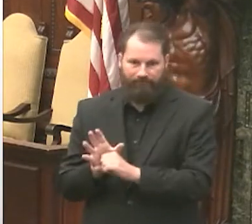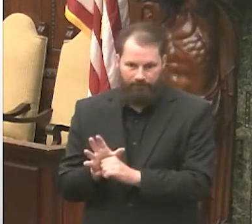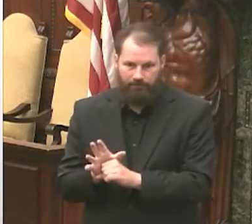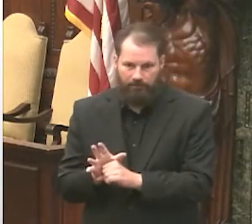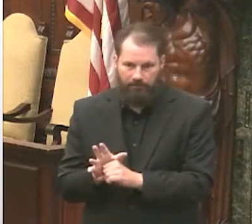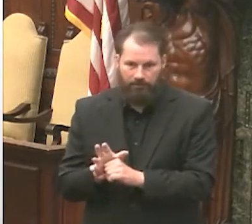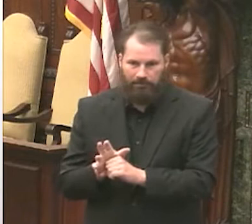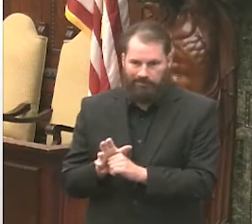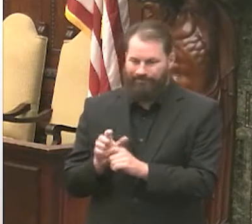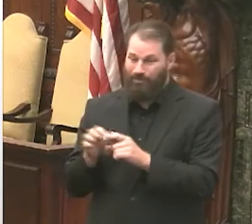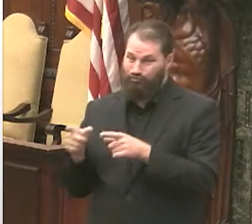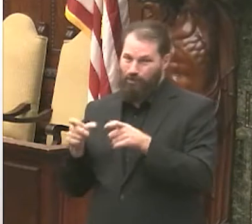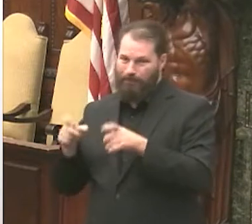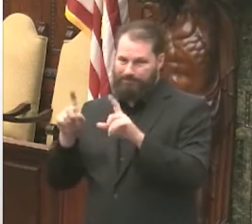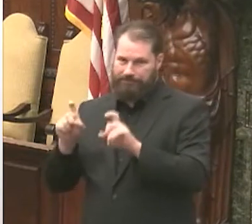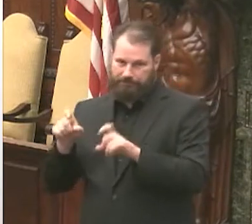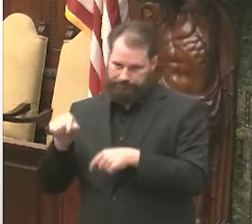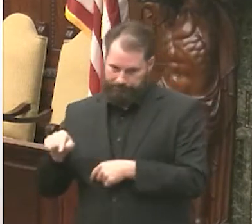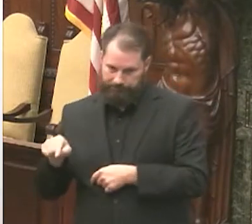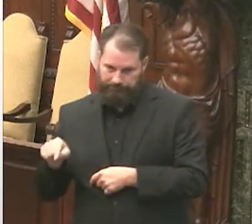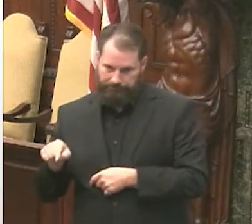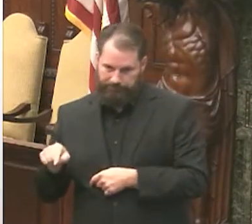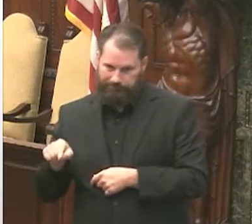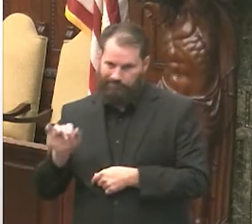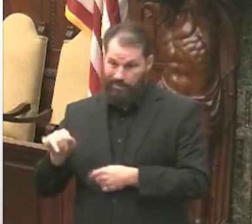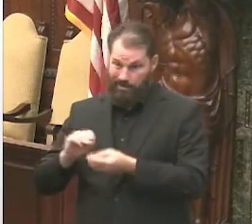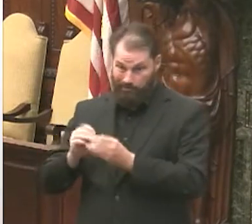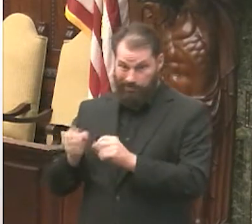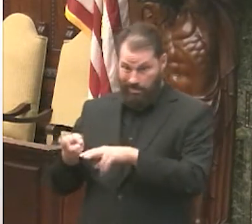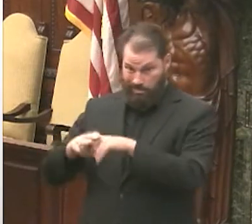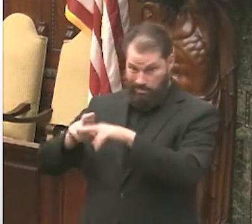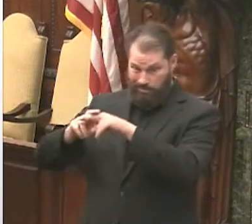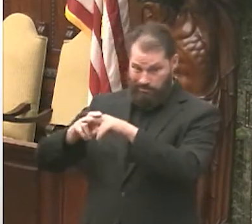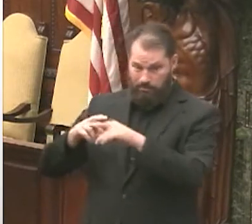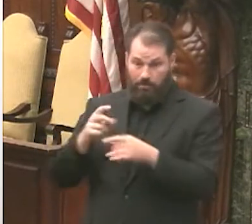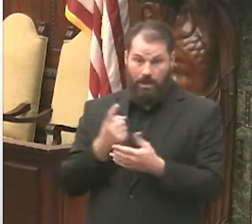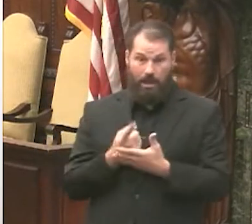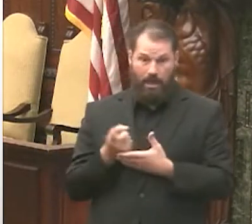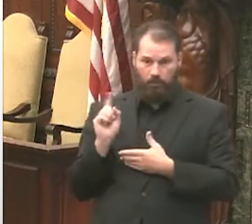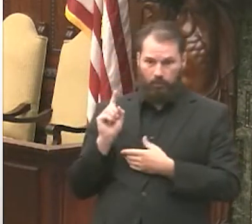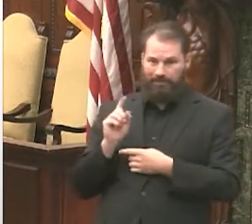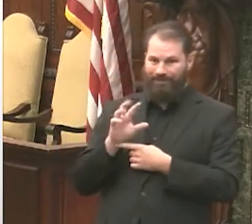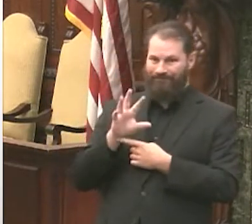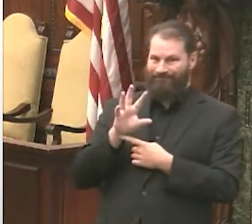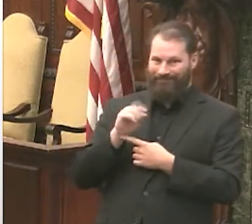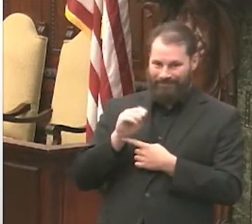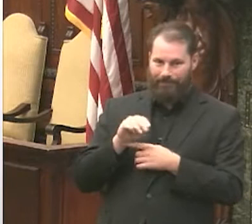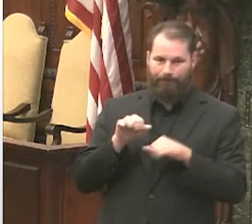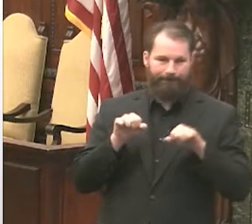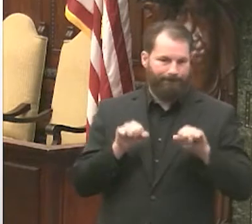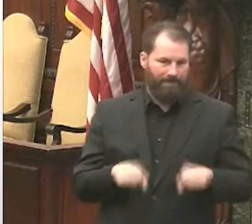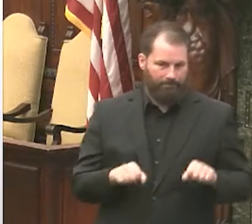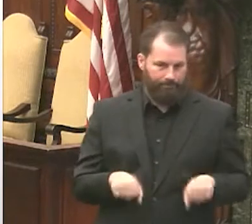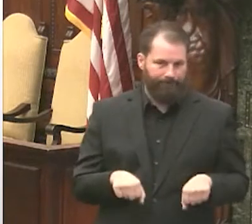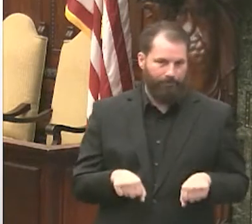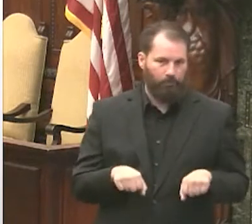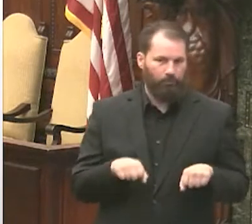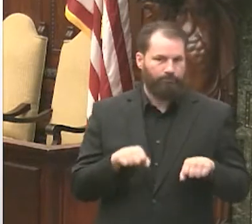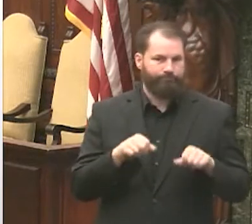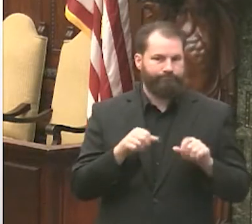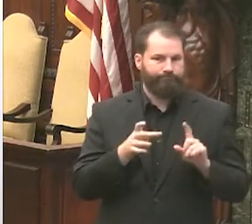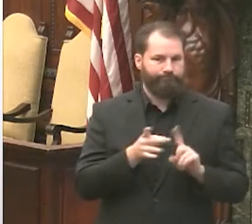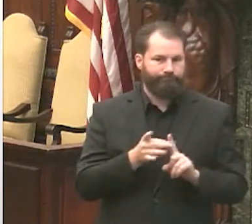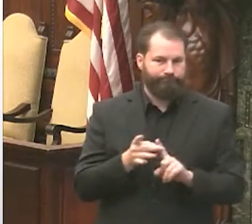more popular. For last week, we have 50 probable cases from rapid testing for the entire week that we'll be adding, and that we'll be displaying